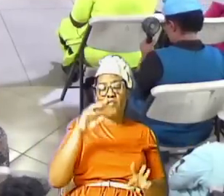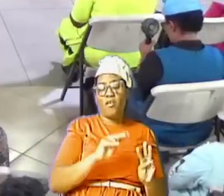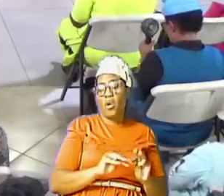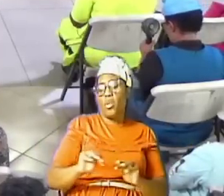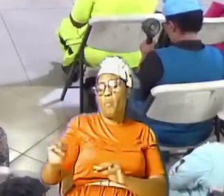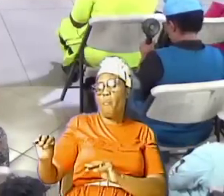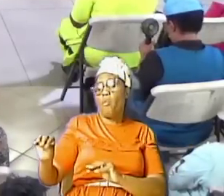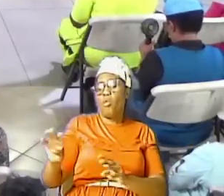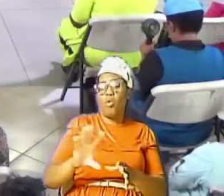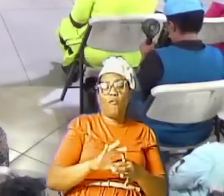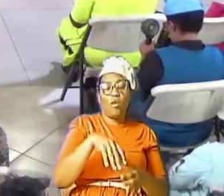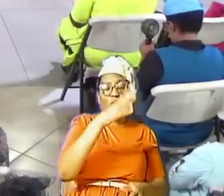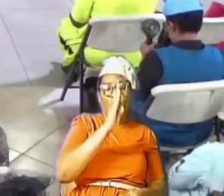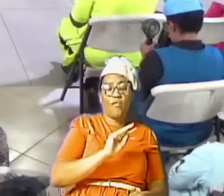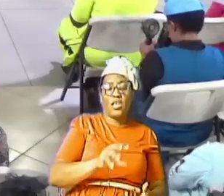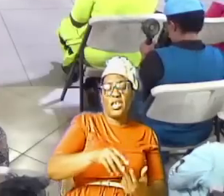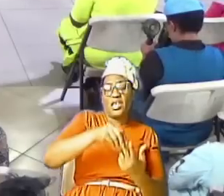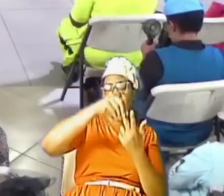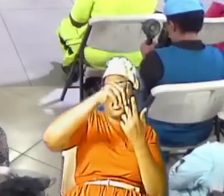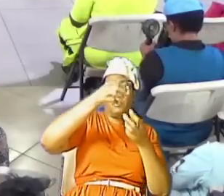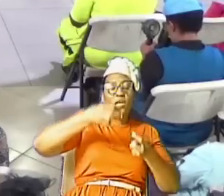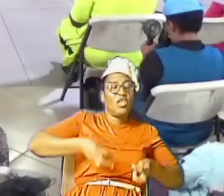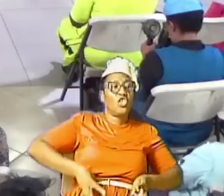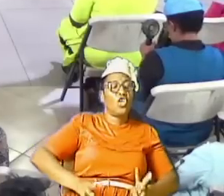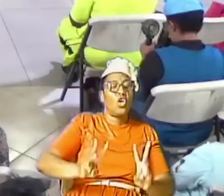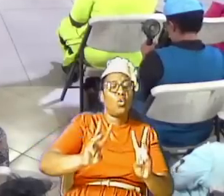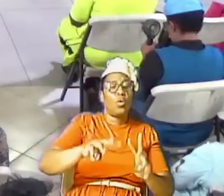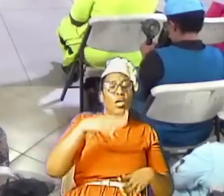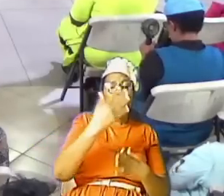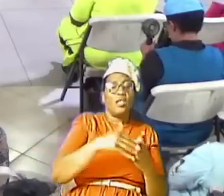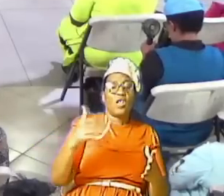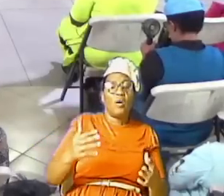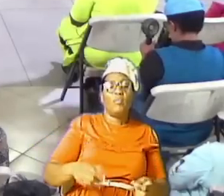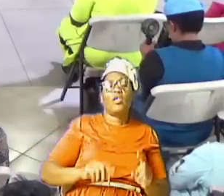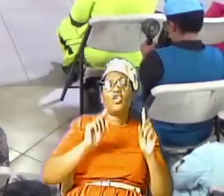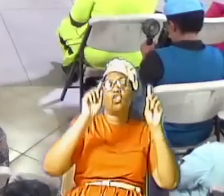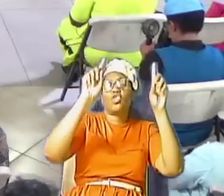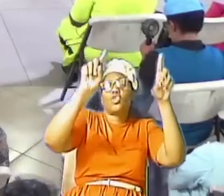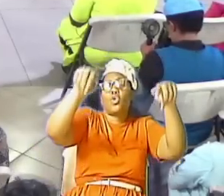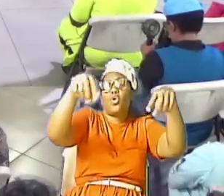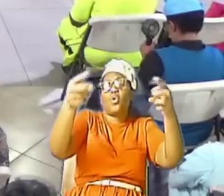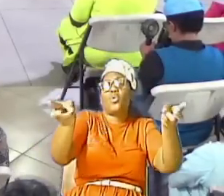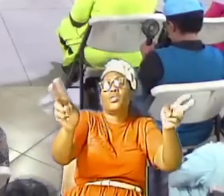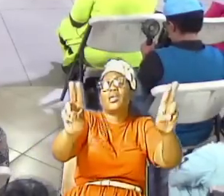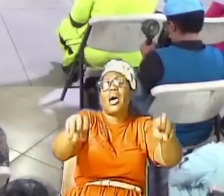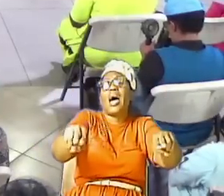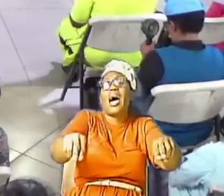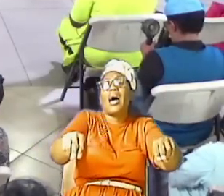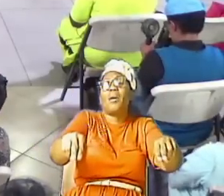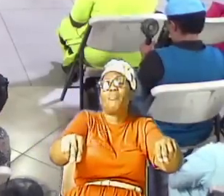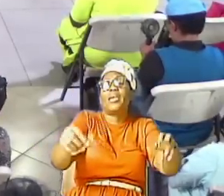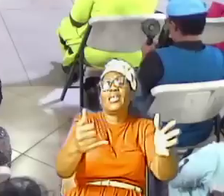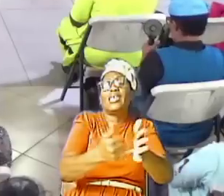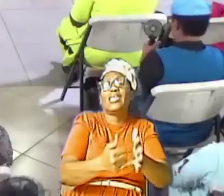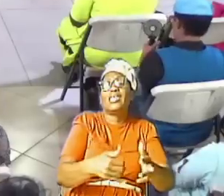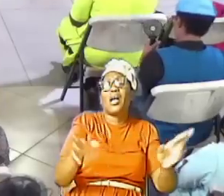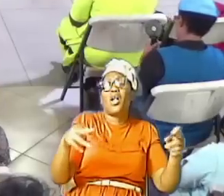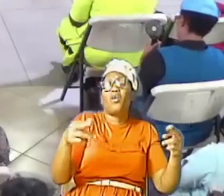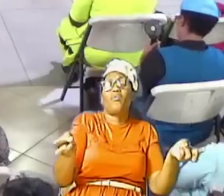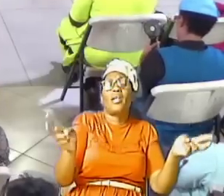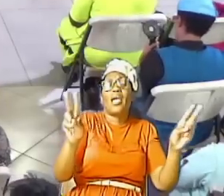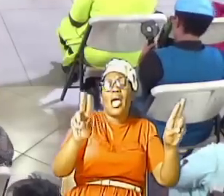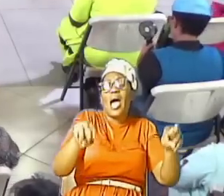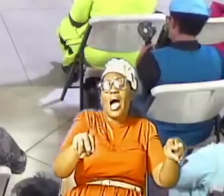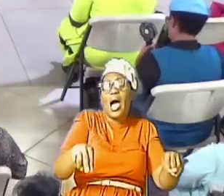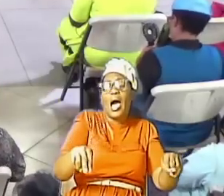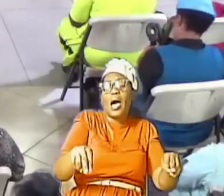God in a special way. Something is going to happen. Healing is going to happen. Healing is already happening.